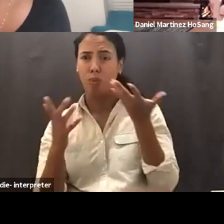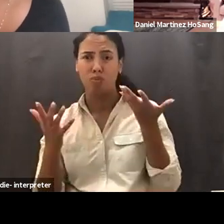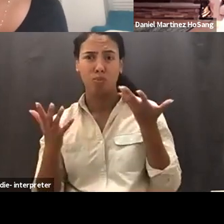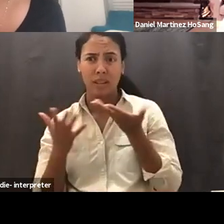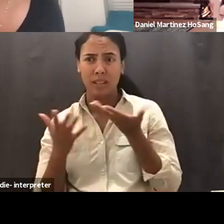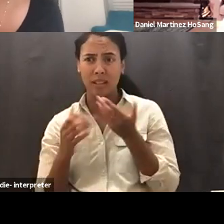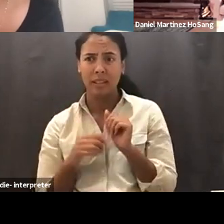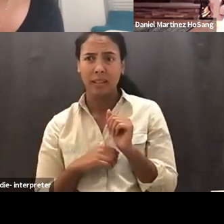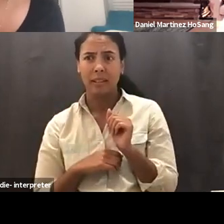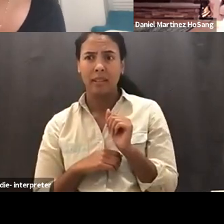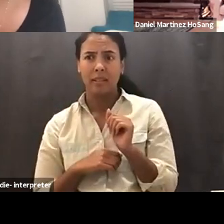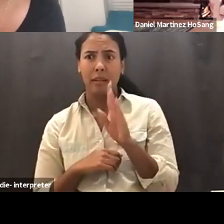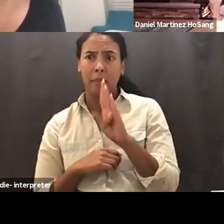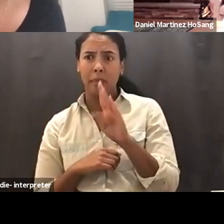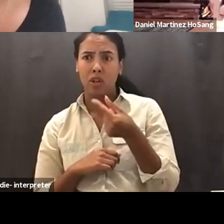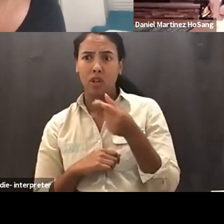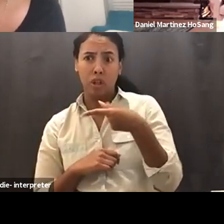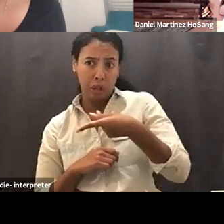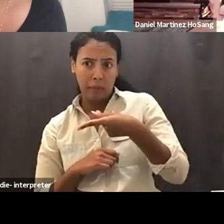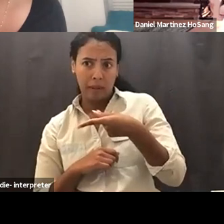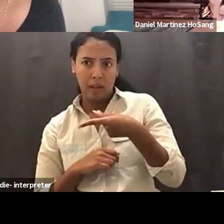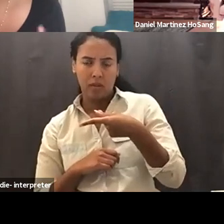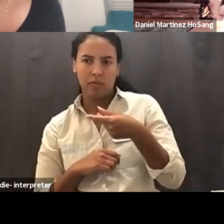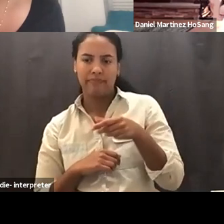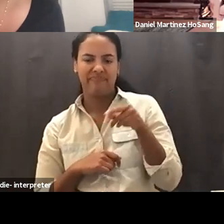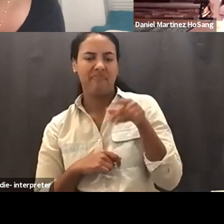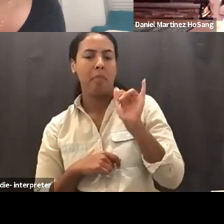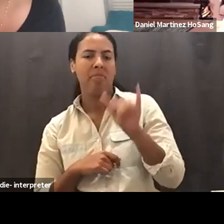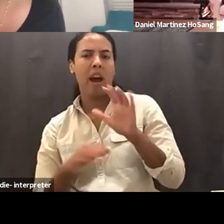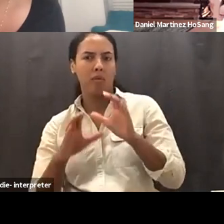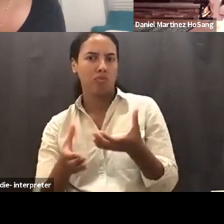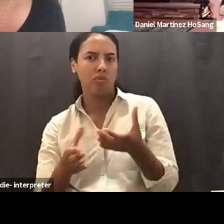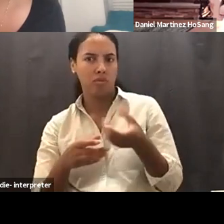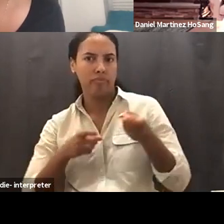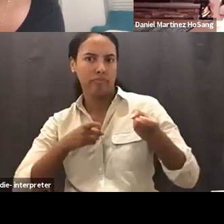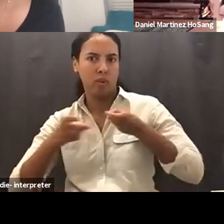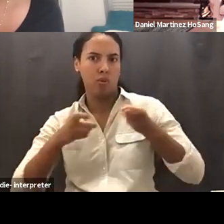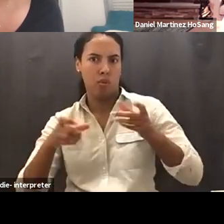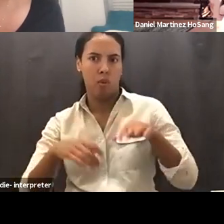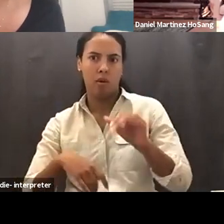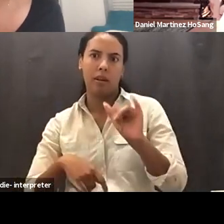BJP or the ruling Hindu fascist party in India doesn't just use the South Asian diaspora